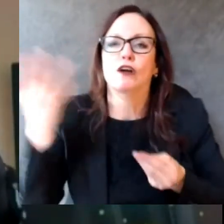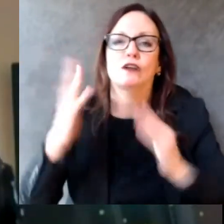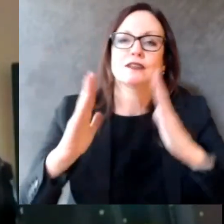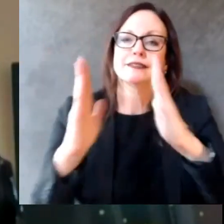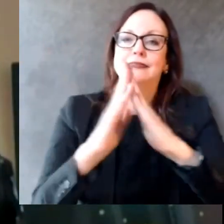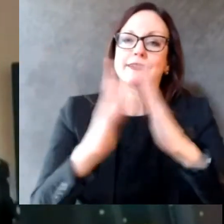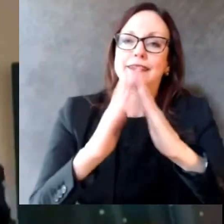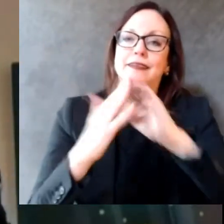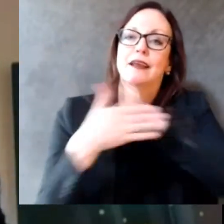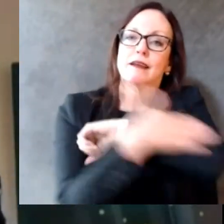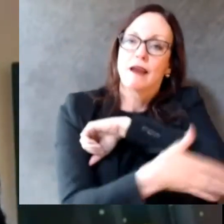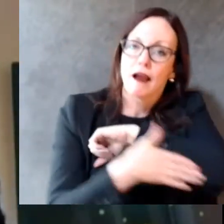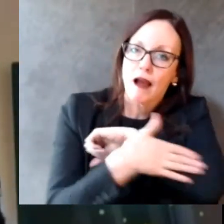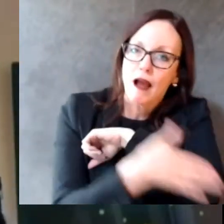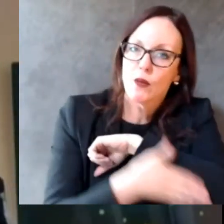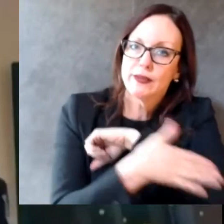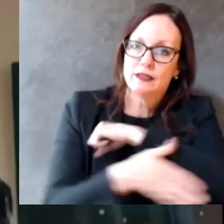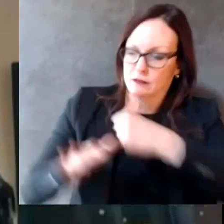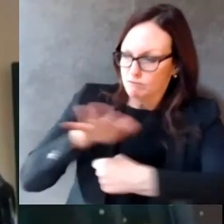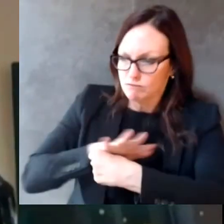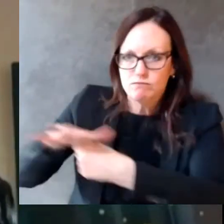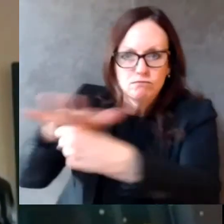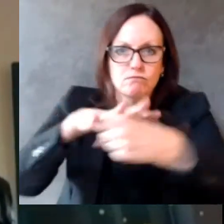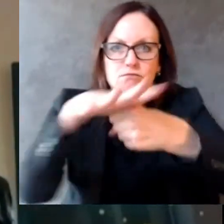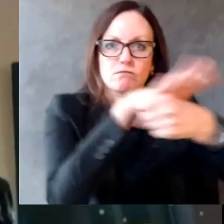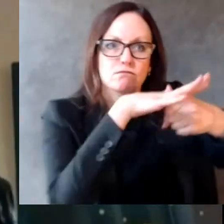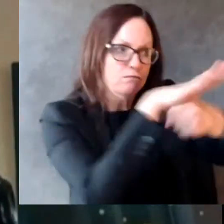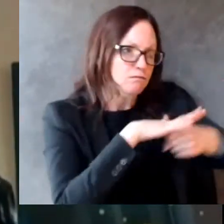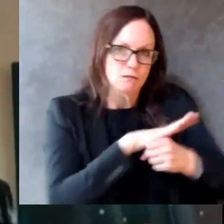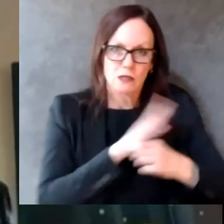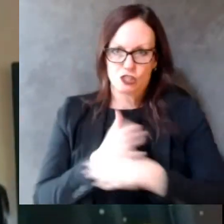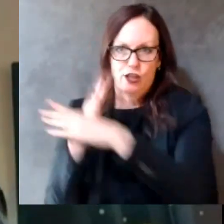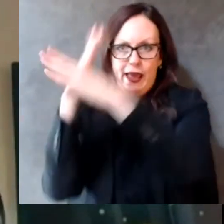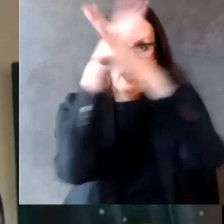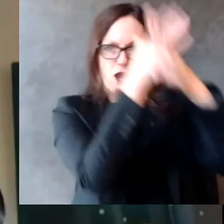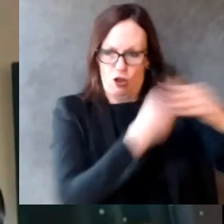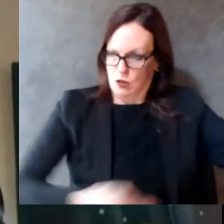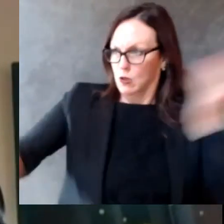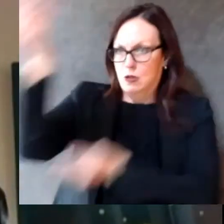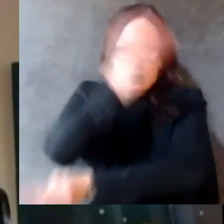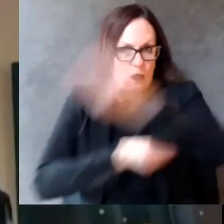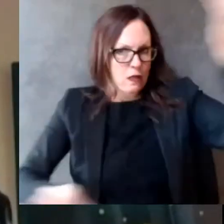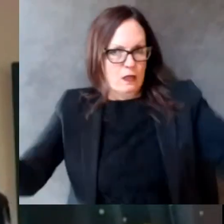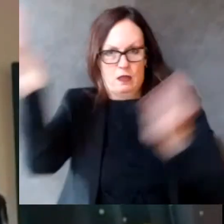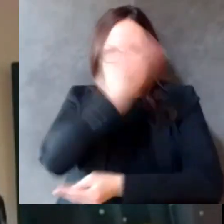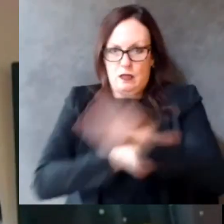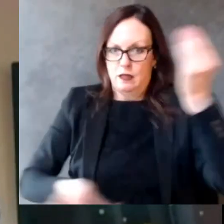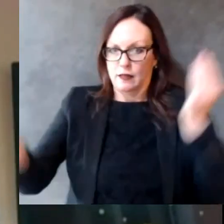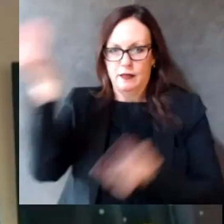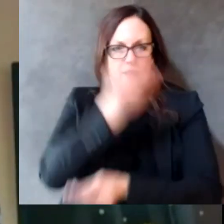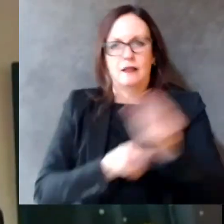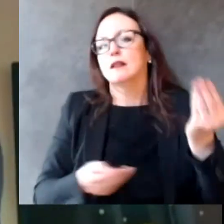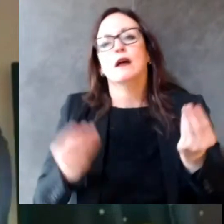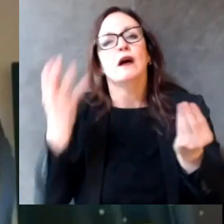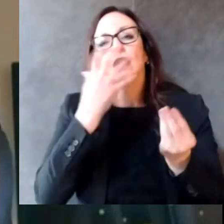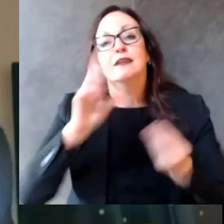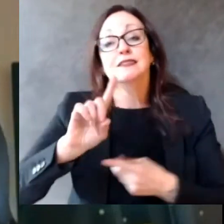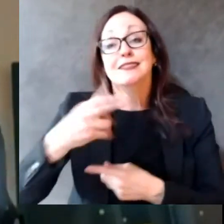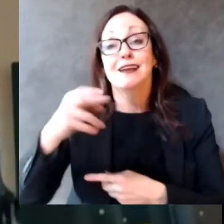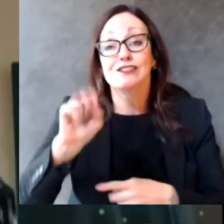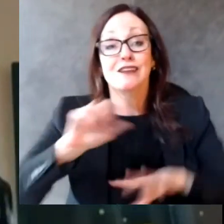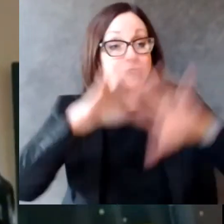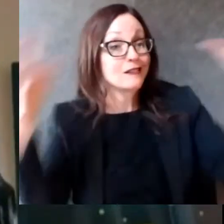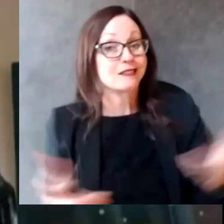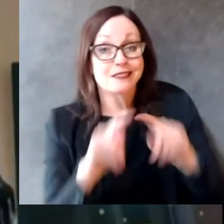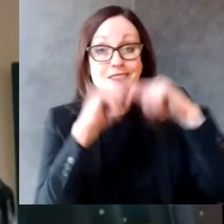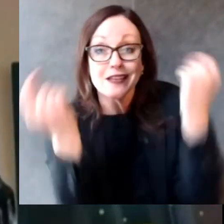this great system of redistribution to smaller providers. So it is a great question. And I'll be